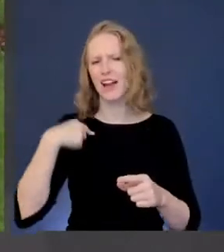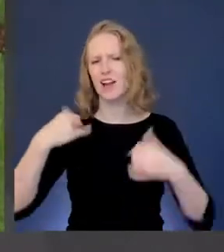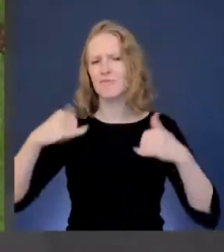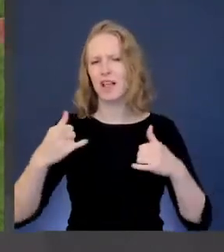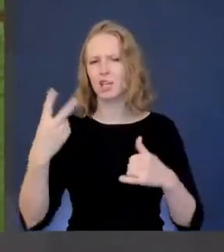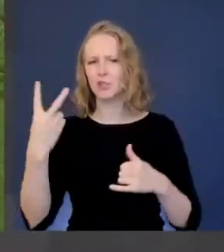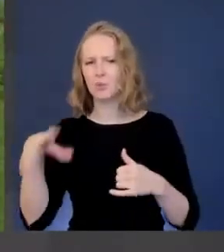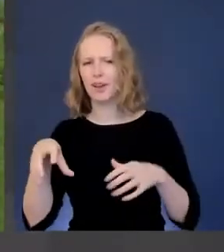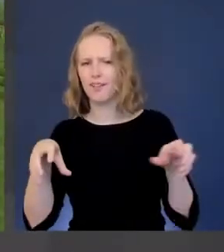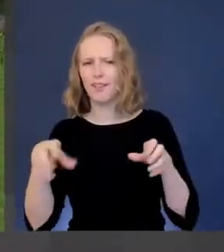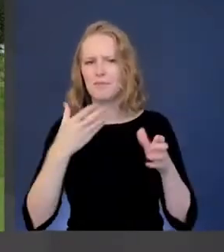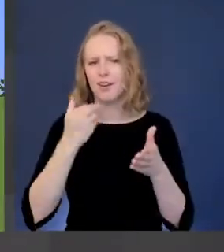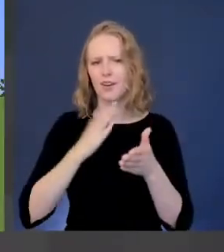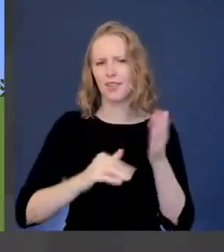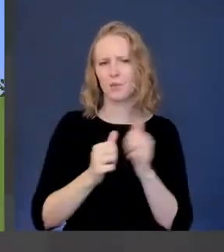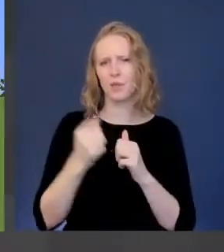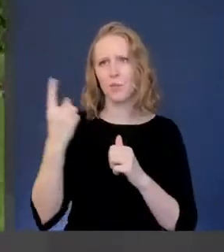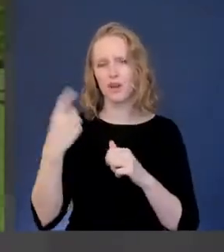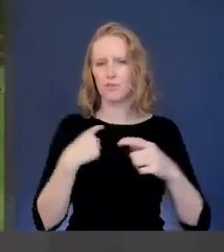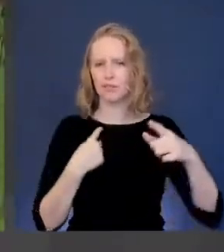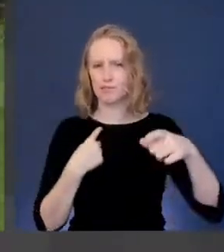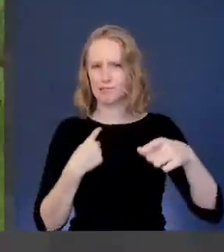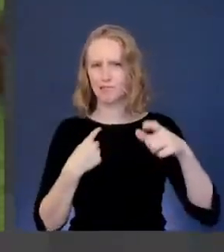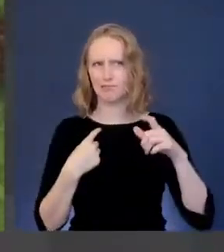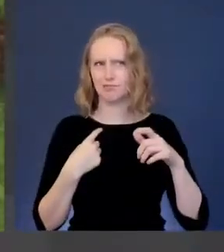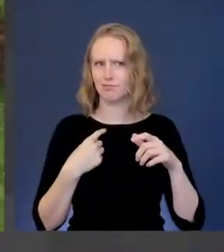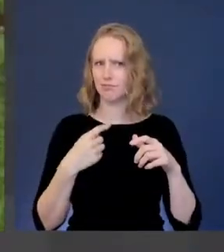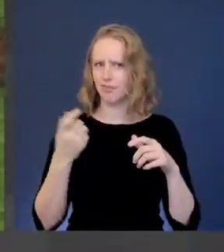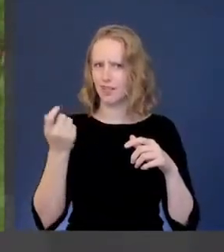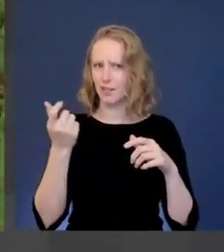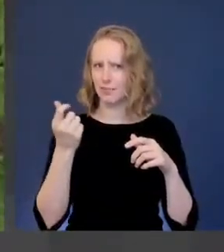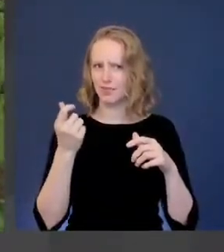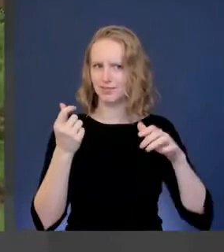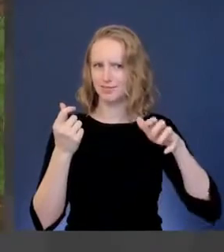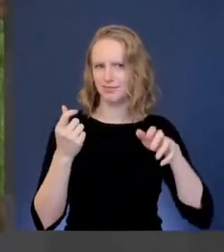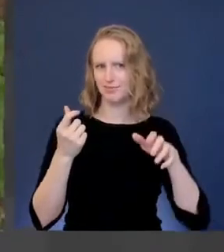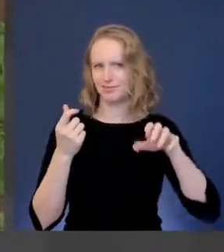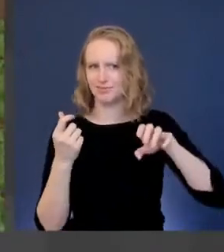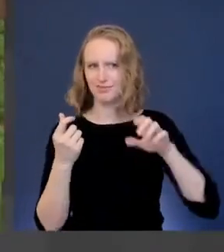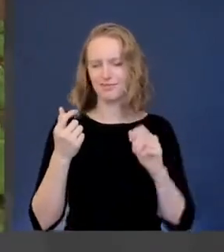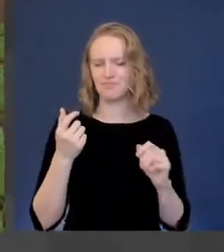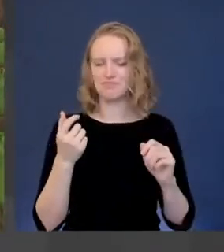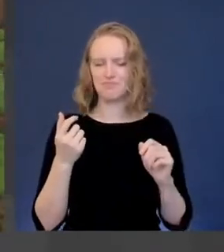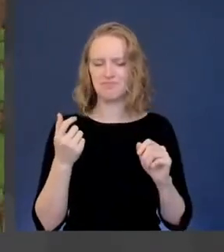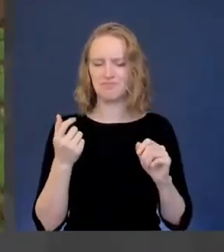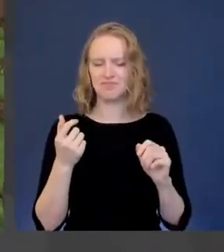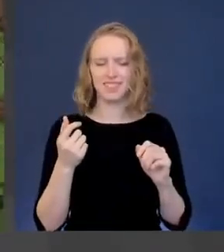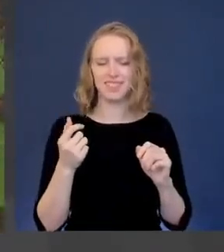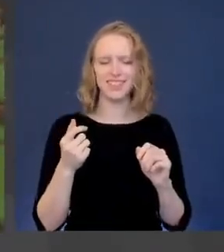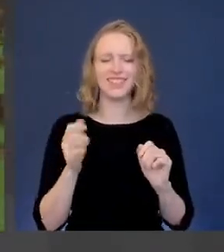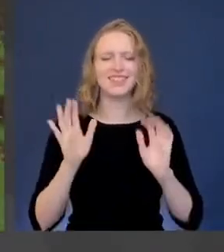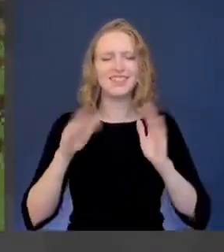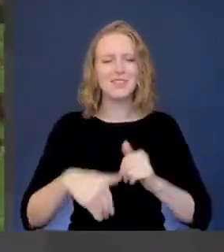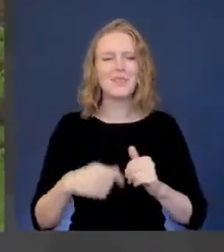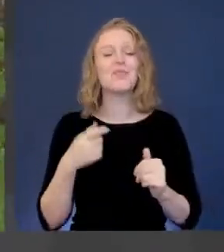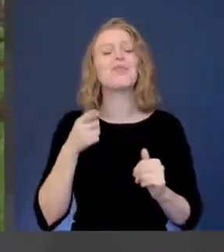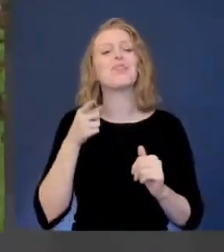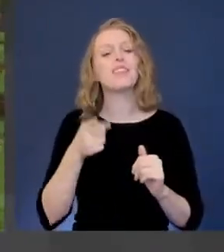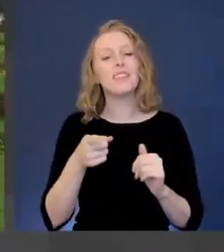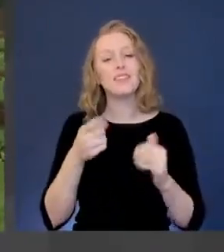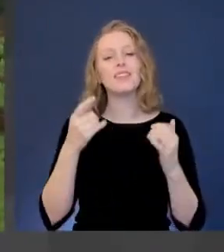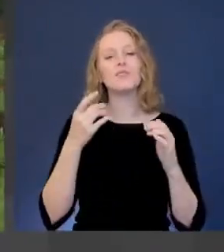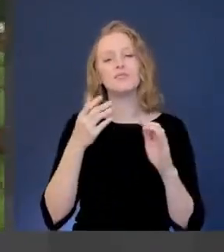again, I press shift with my thumb, so I guess I can't talk. Moving swiftly on, the next segment of the Minecraft Live Creator Pre-Show focuses on the history